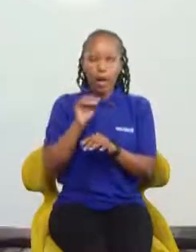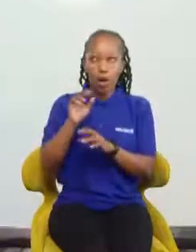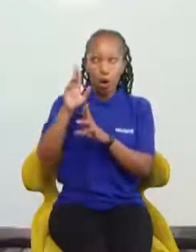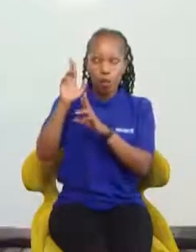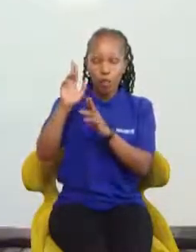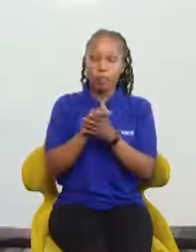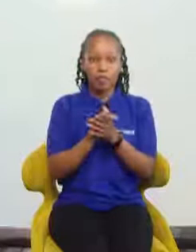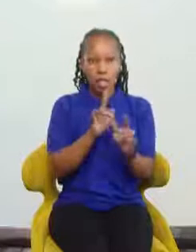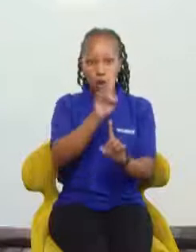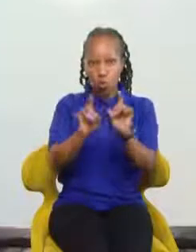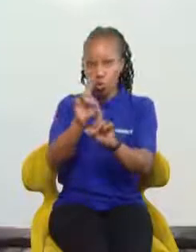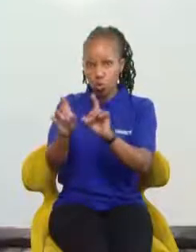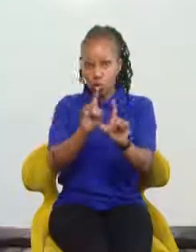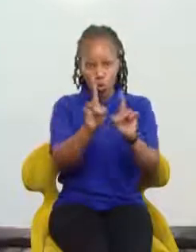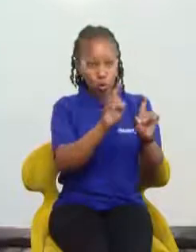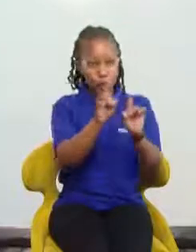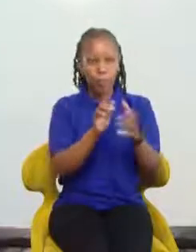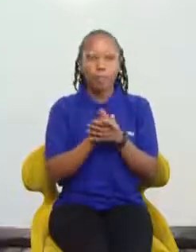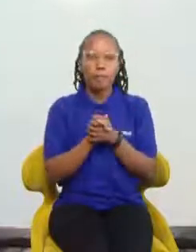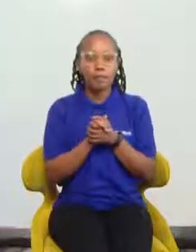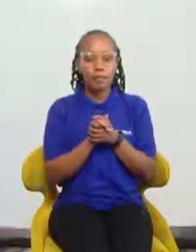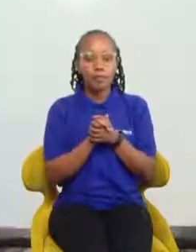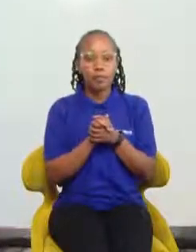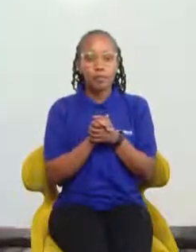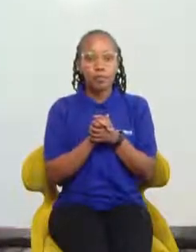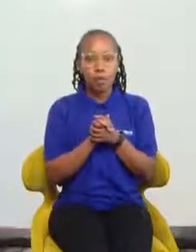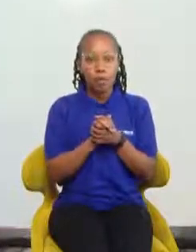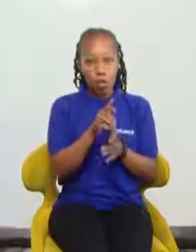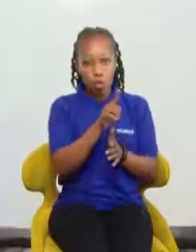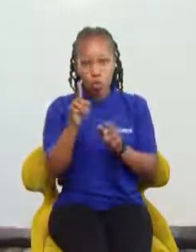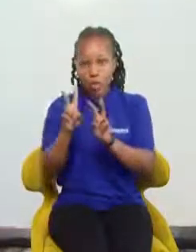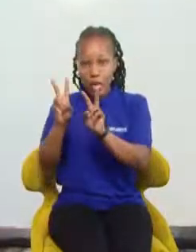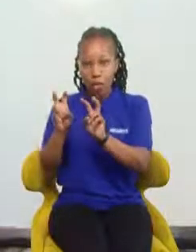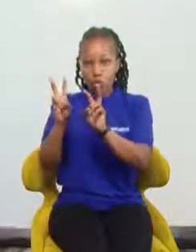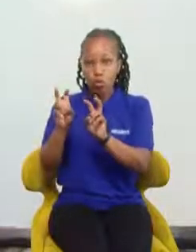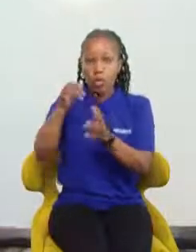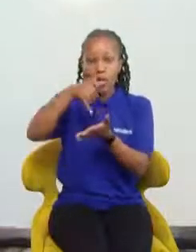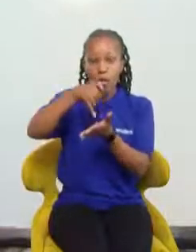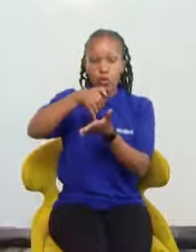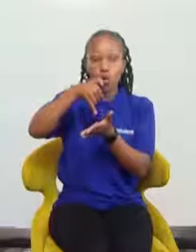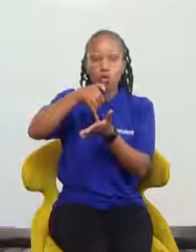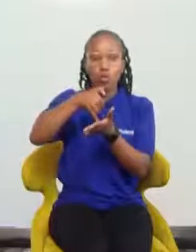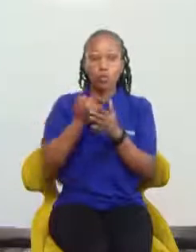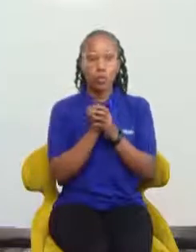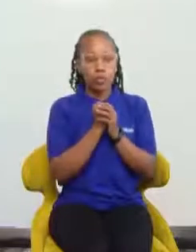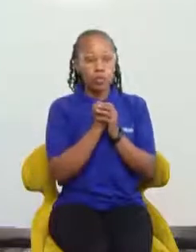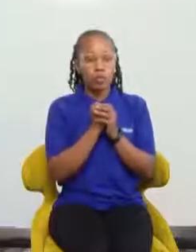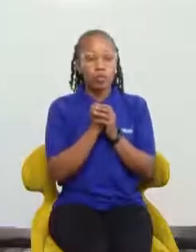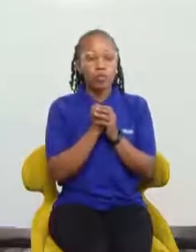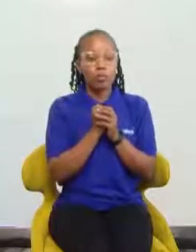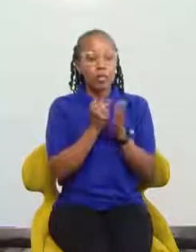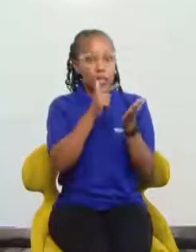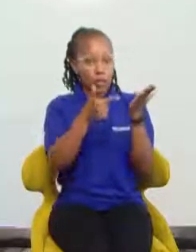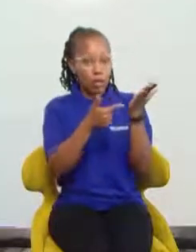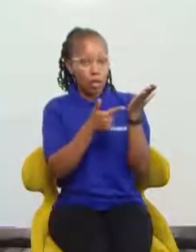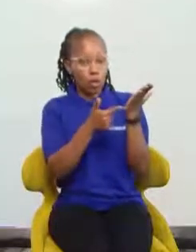ask some questions, if we do, that you bring those issues into the picture, because you can throw technology at